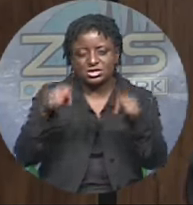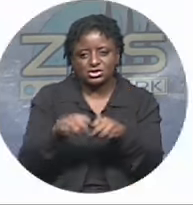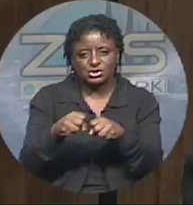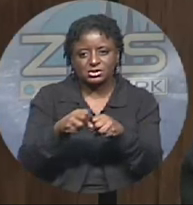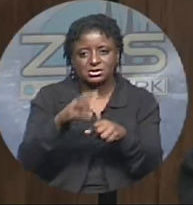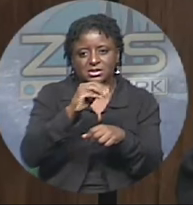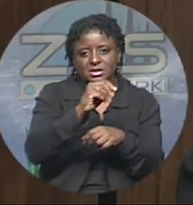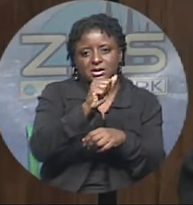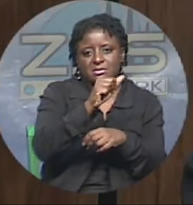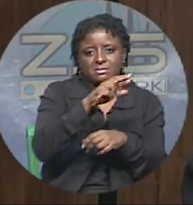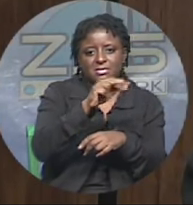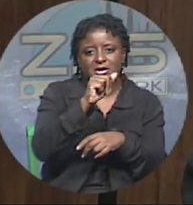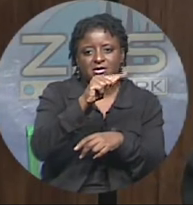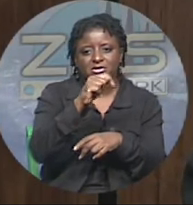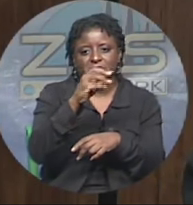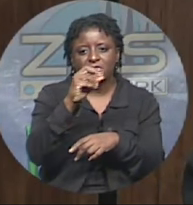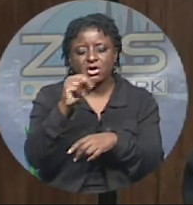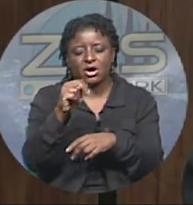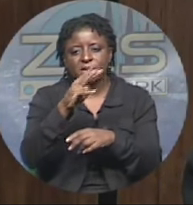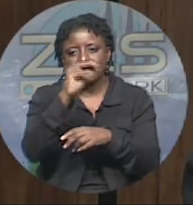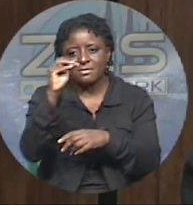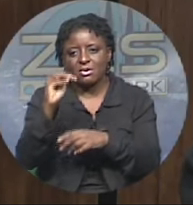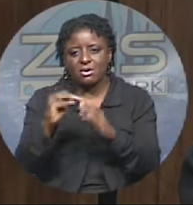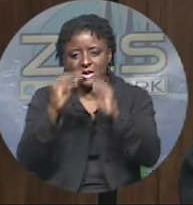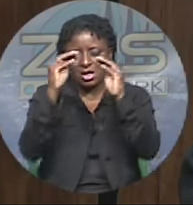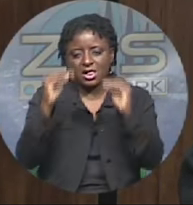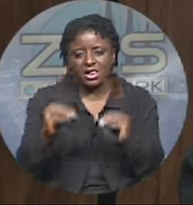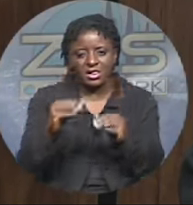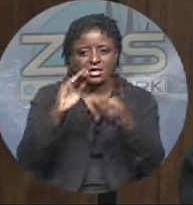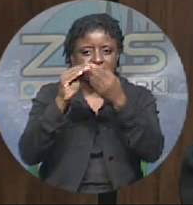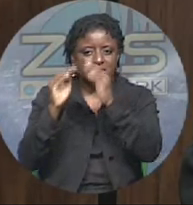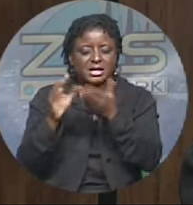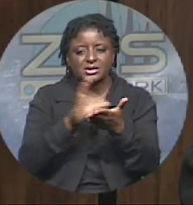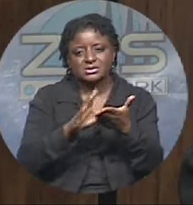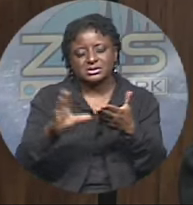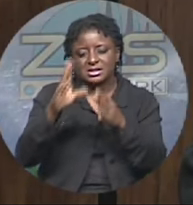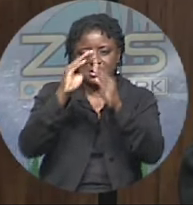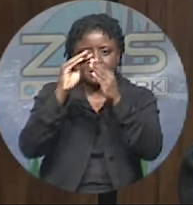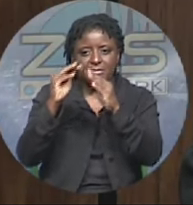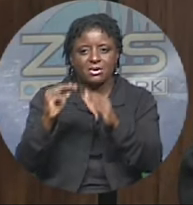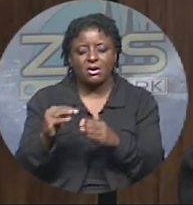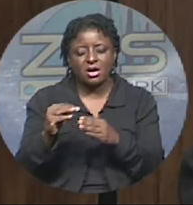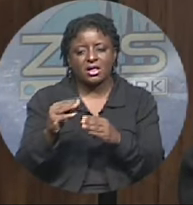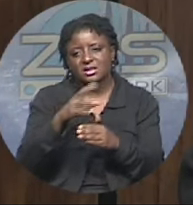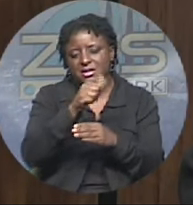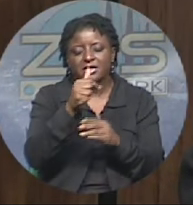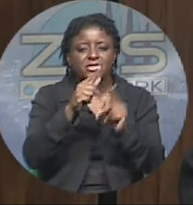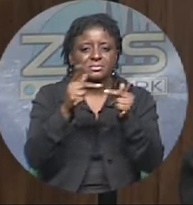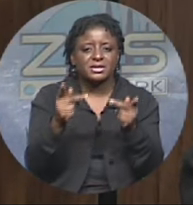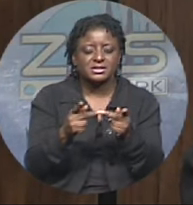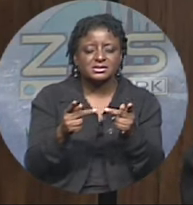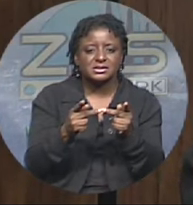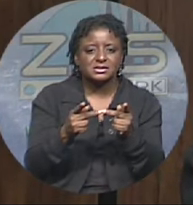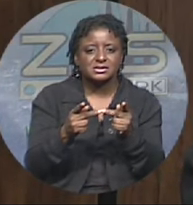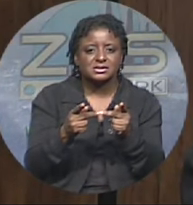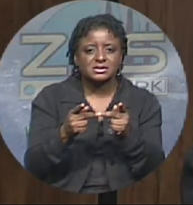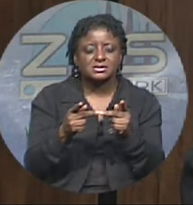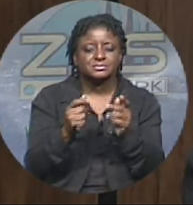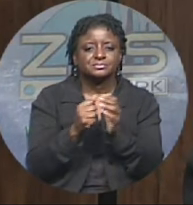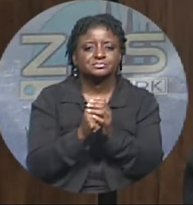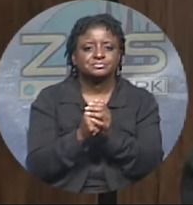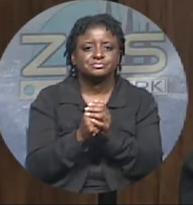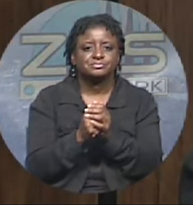post office where the revising offices will be set up to deal with you